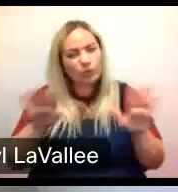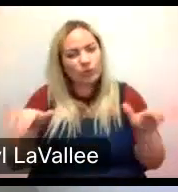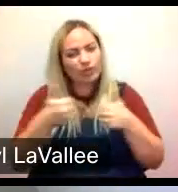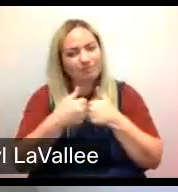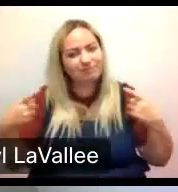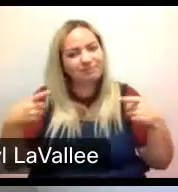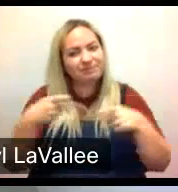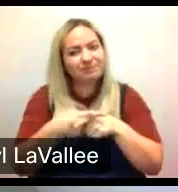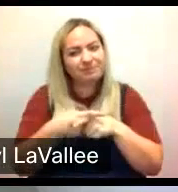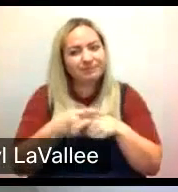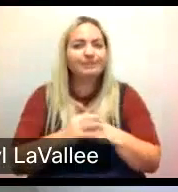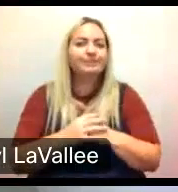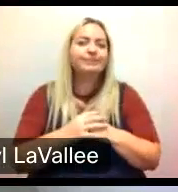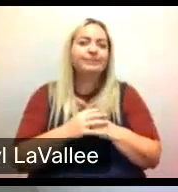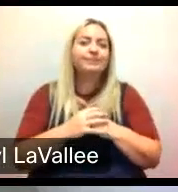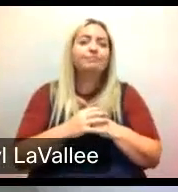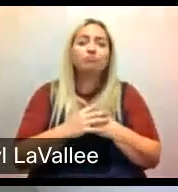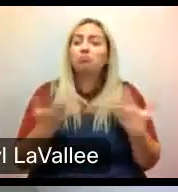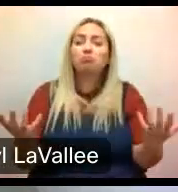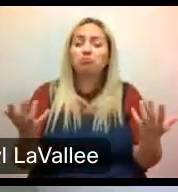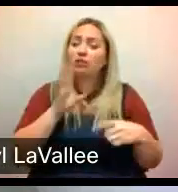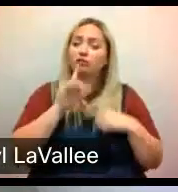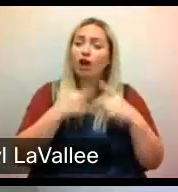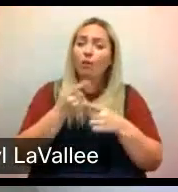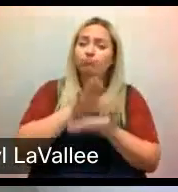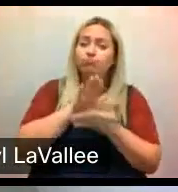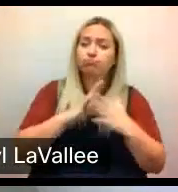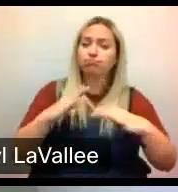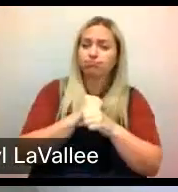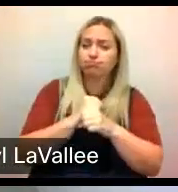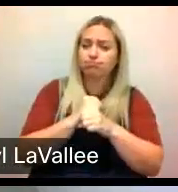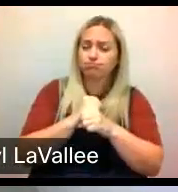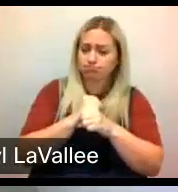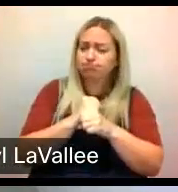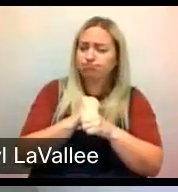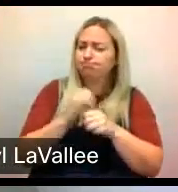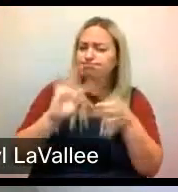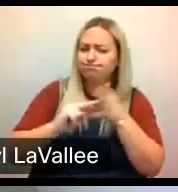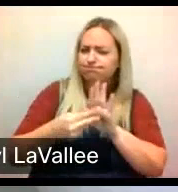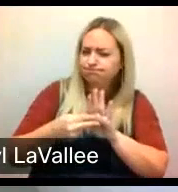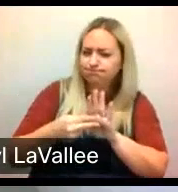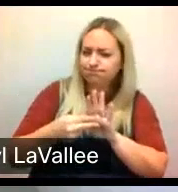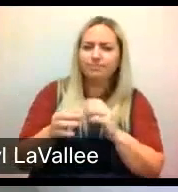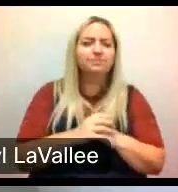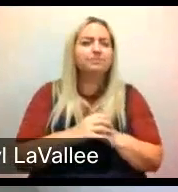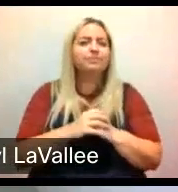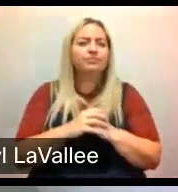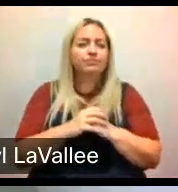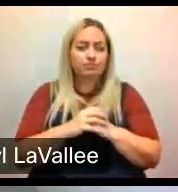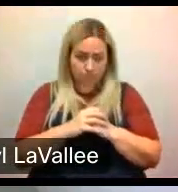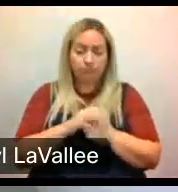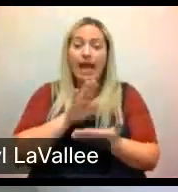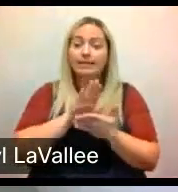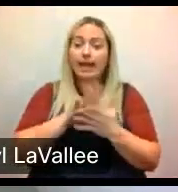complex. So when we're talking about an academic summary, let's be more specific. What do we mean here? An